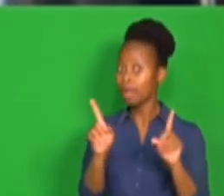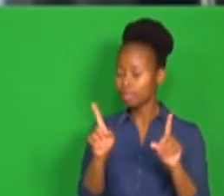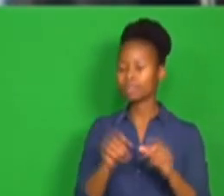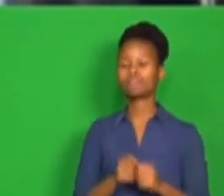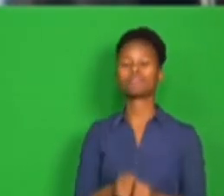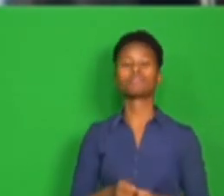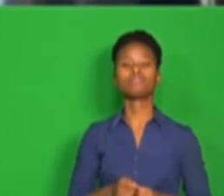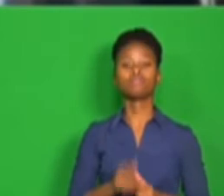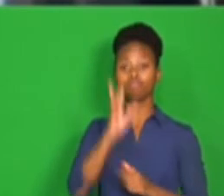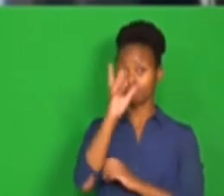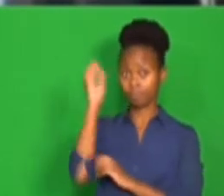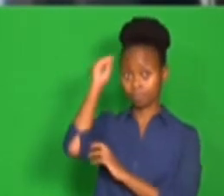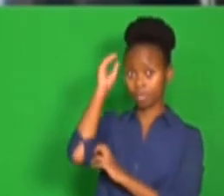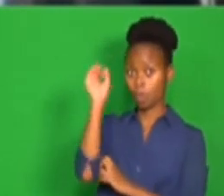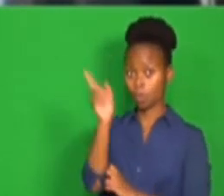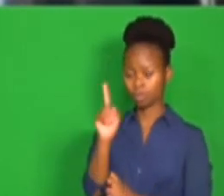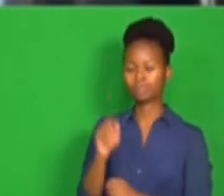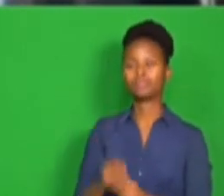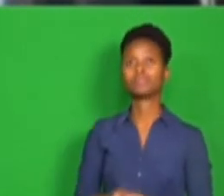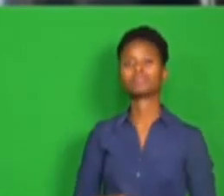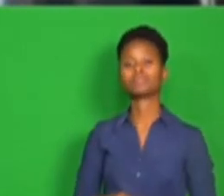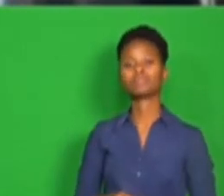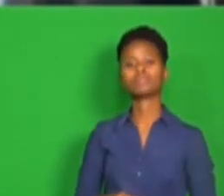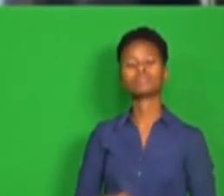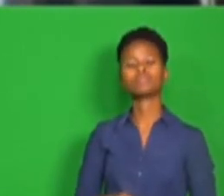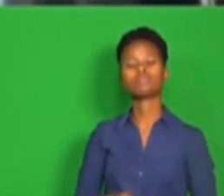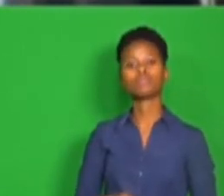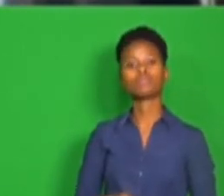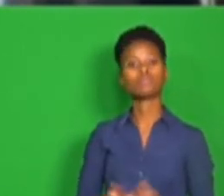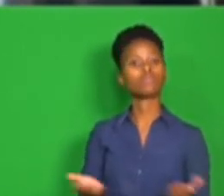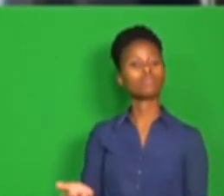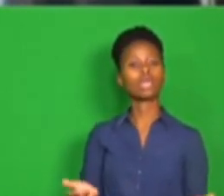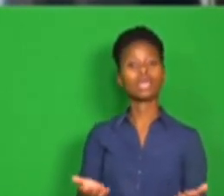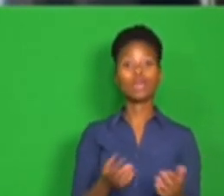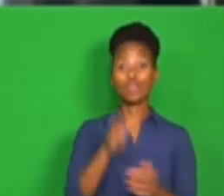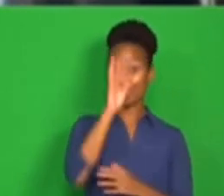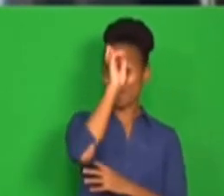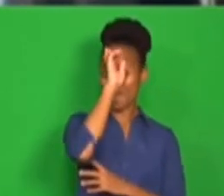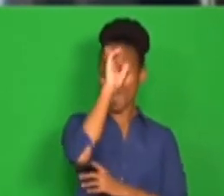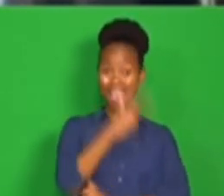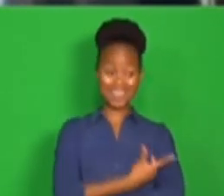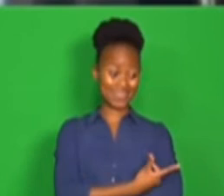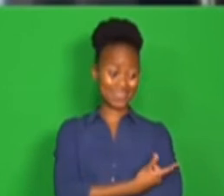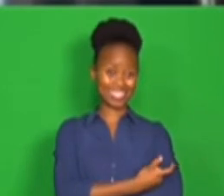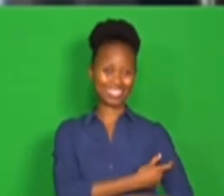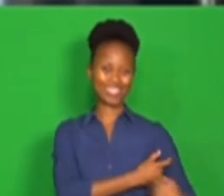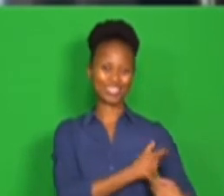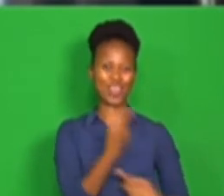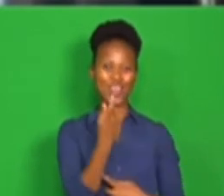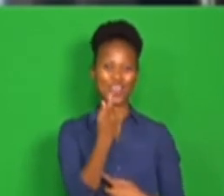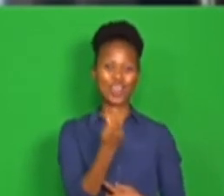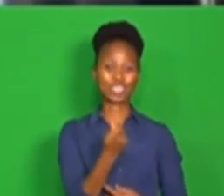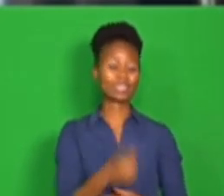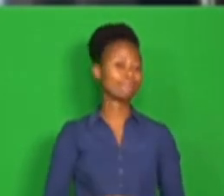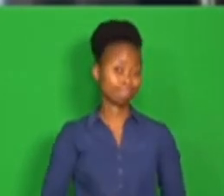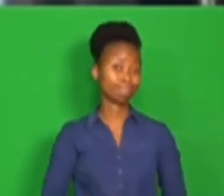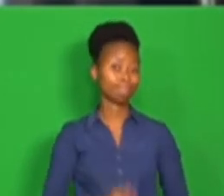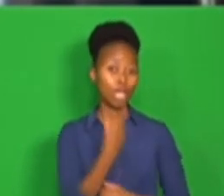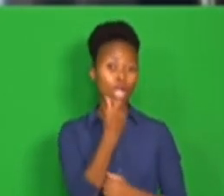is that to the extent that there would be costs to the vaccinations, the